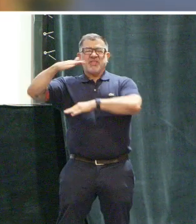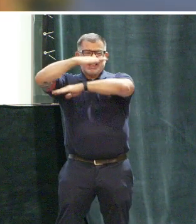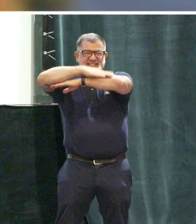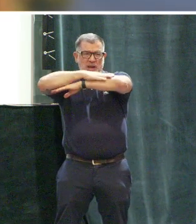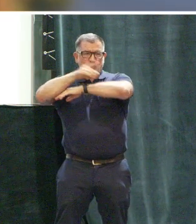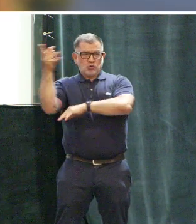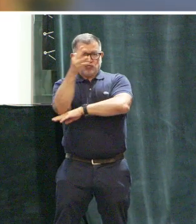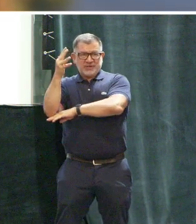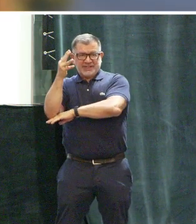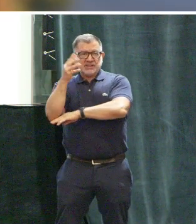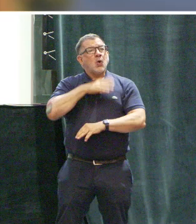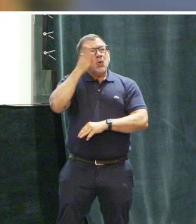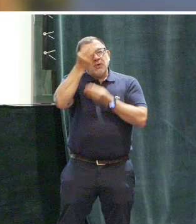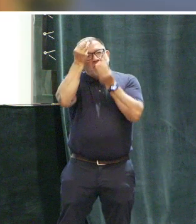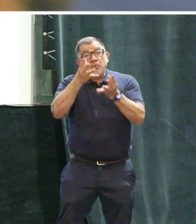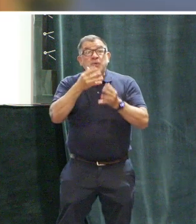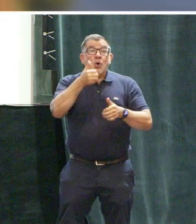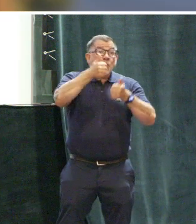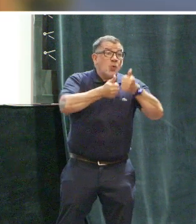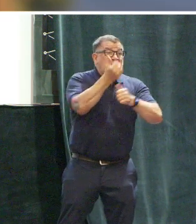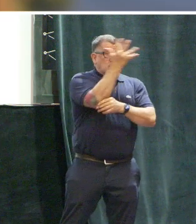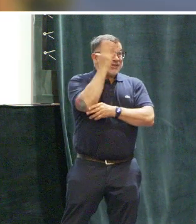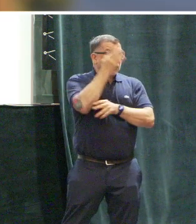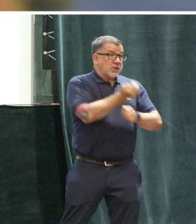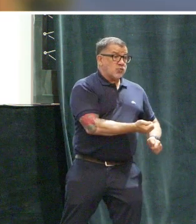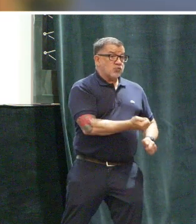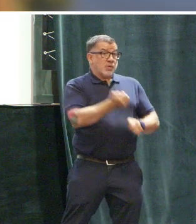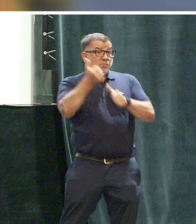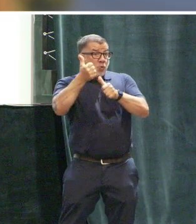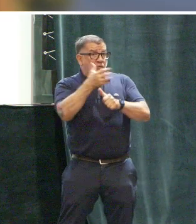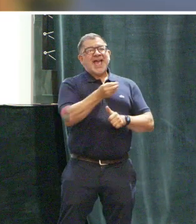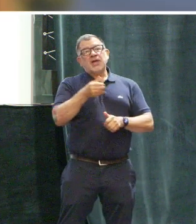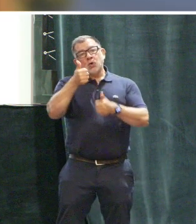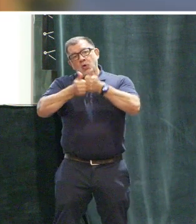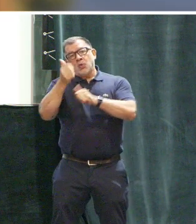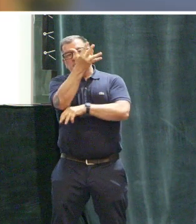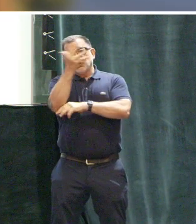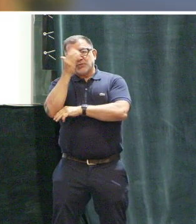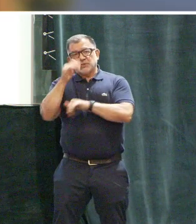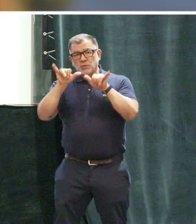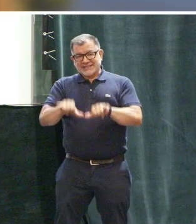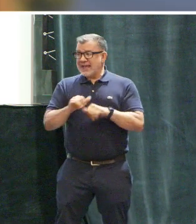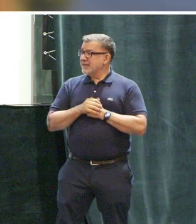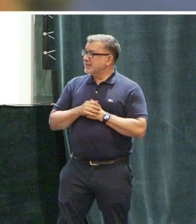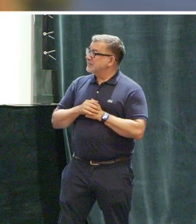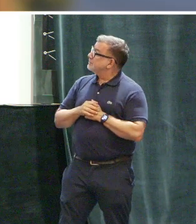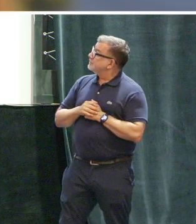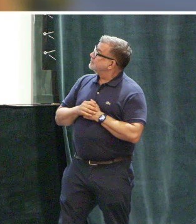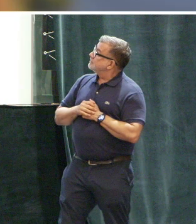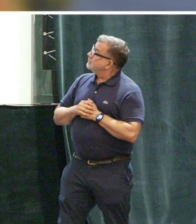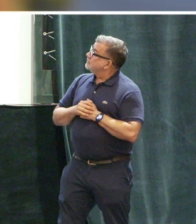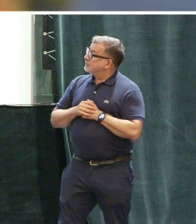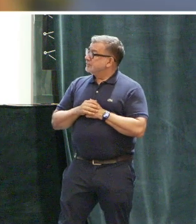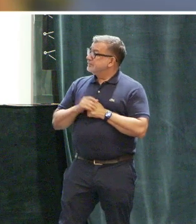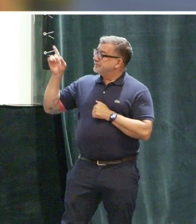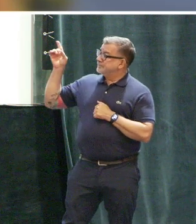which are staying. We also have views, and you can see an example here. This is something that we've heard requests for a number of times. And